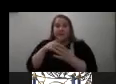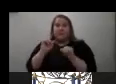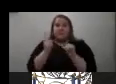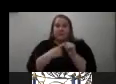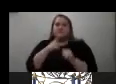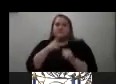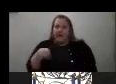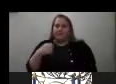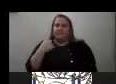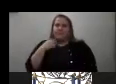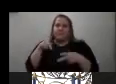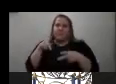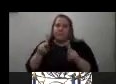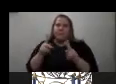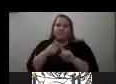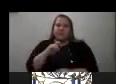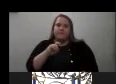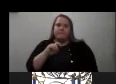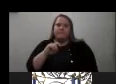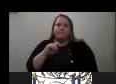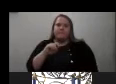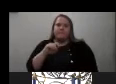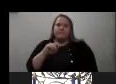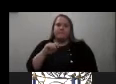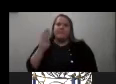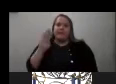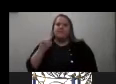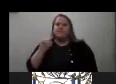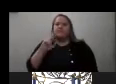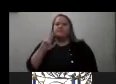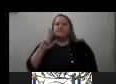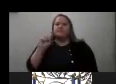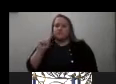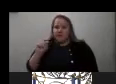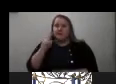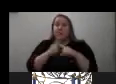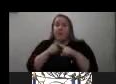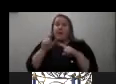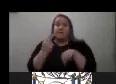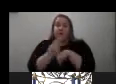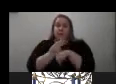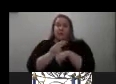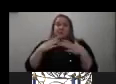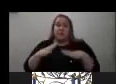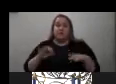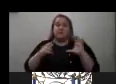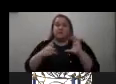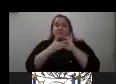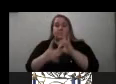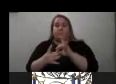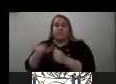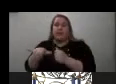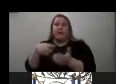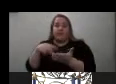have to get permission from the Balanchine Trust, and then they have to use the costumes that go with that ballet.